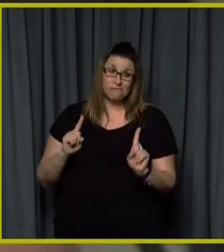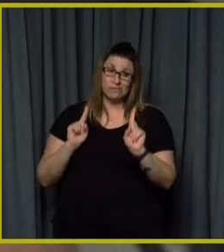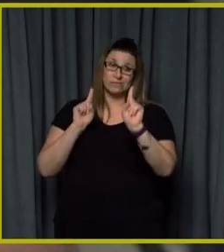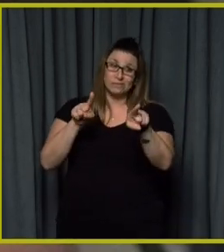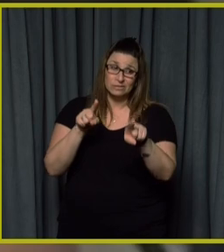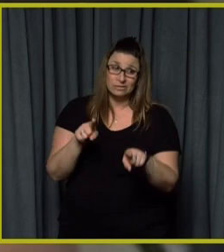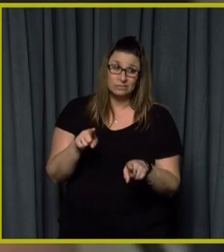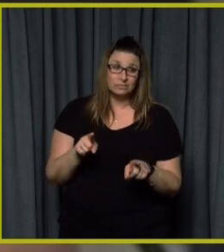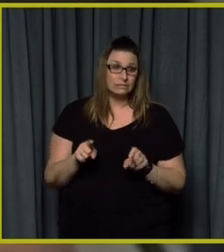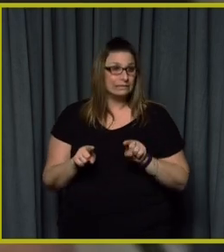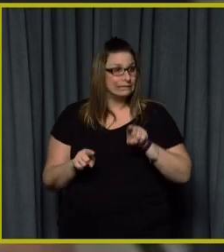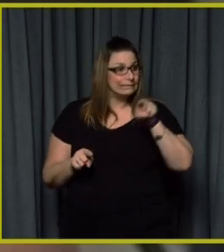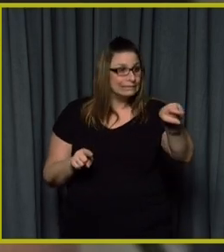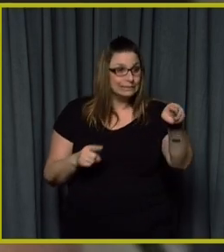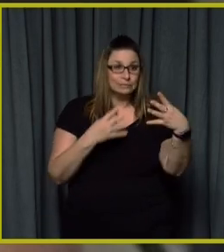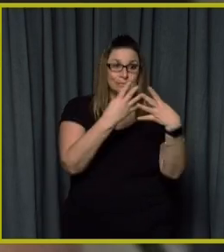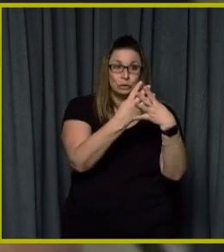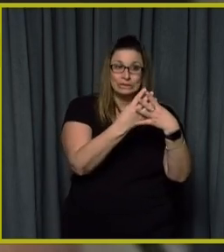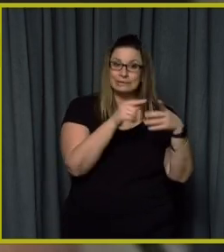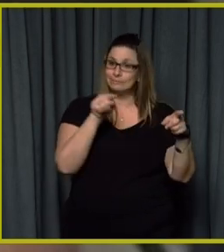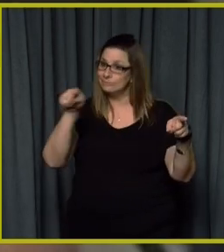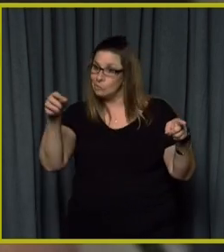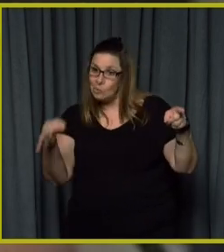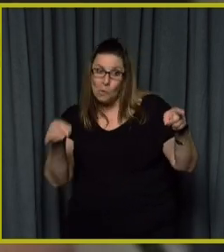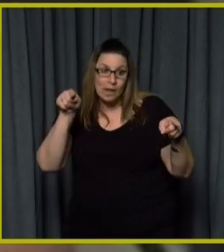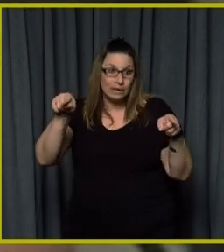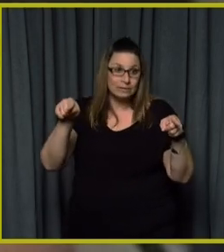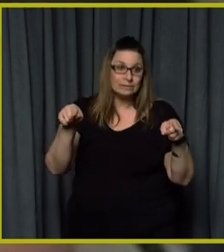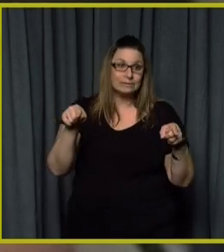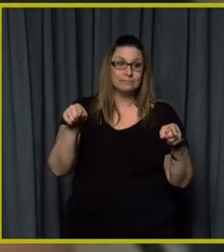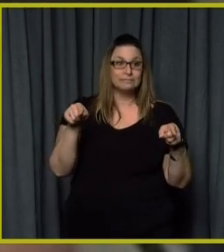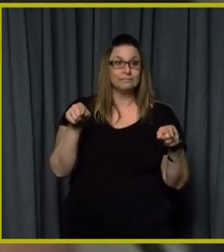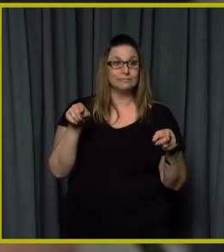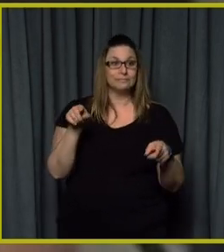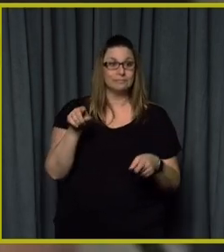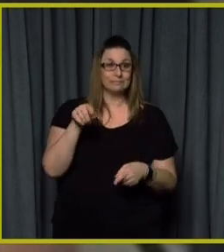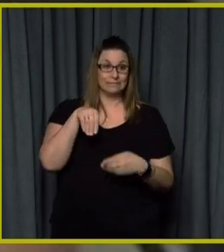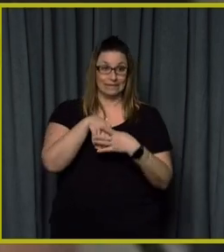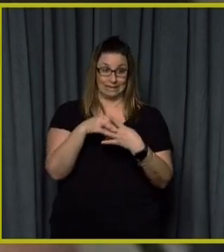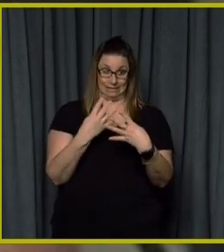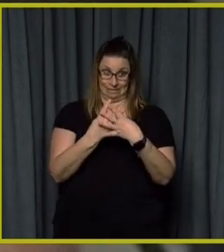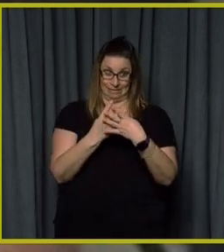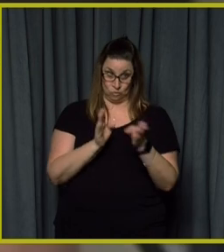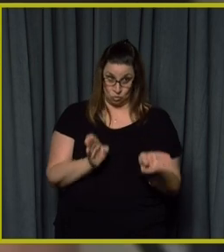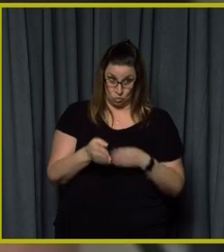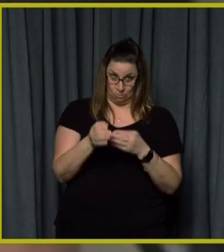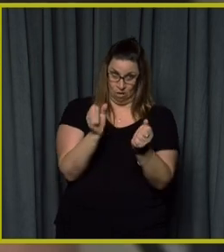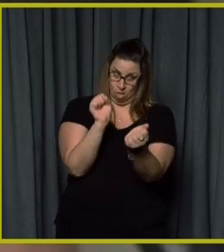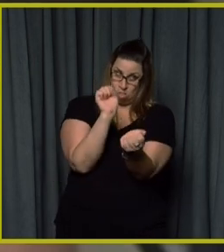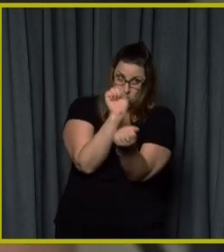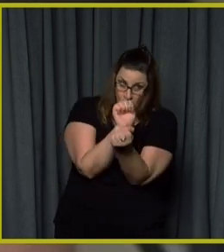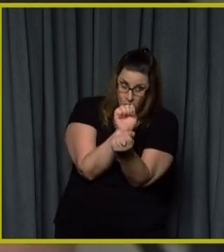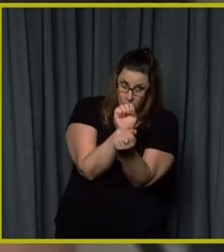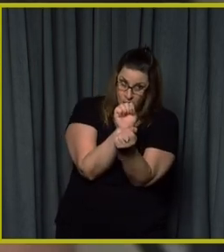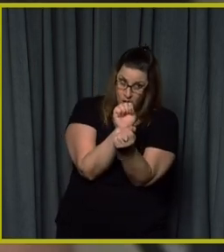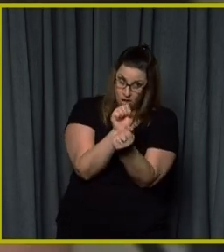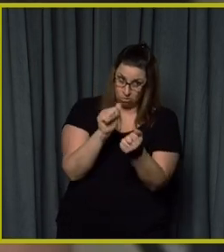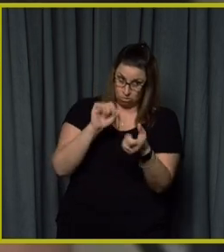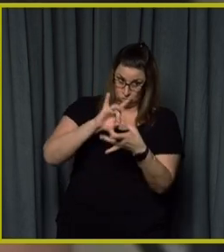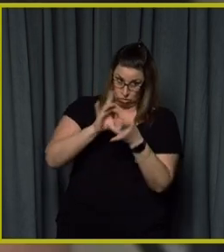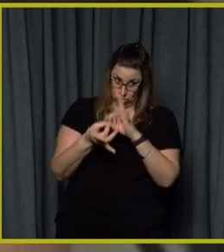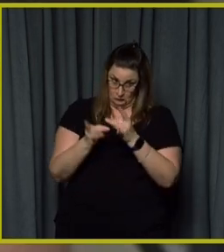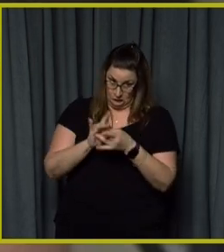all day, he's placed in a cell with his hands and legs shackled together. He already can't move from the